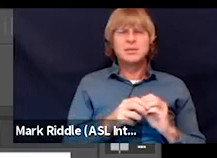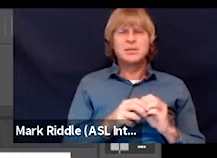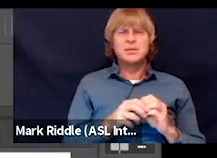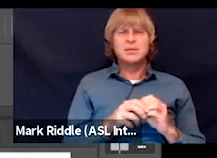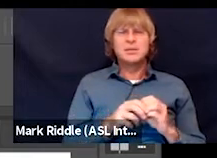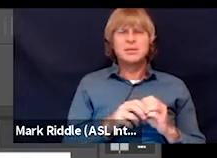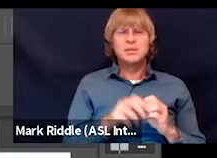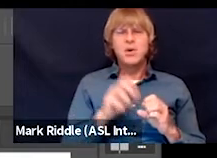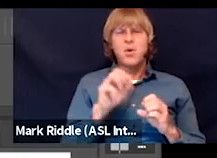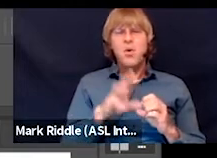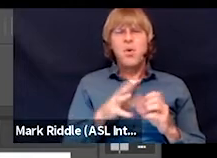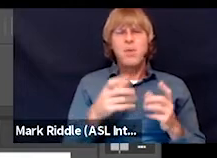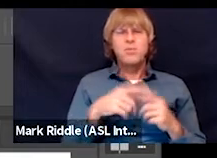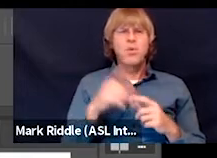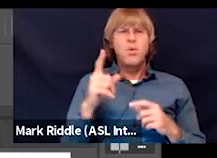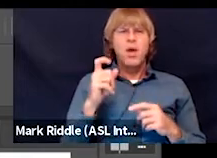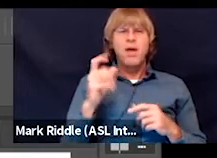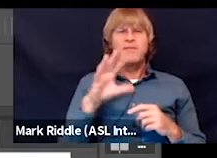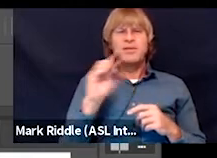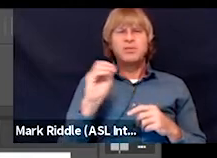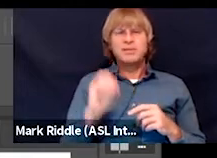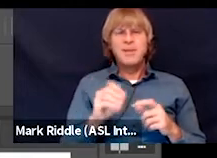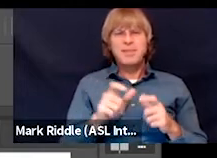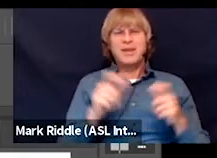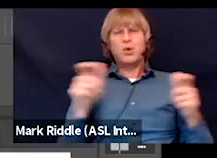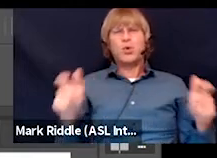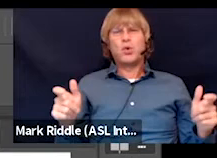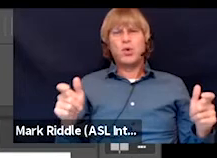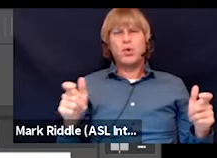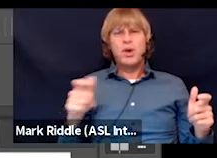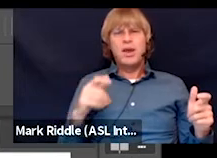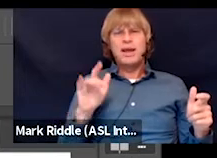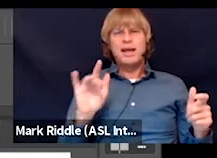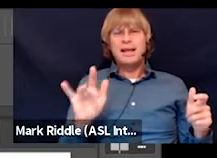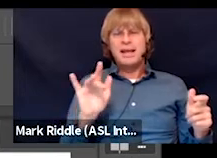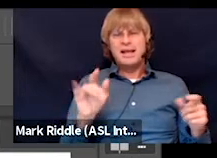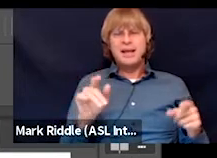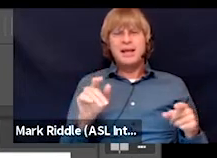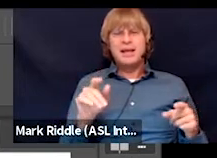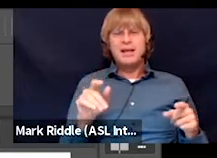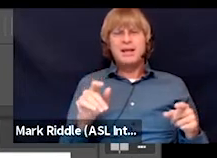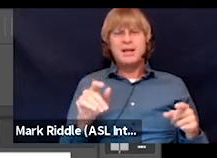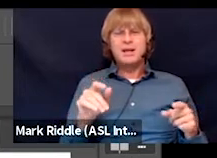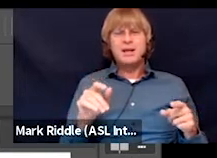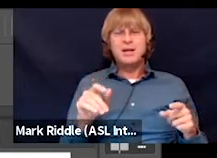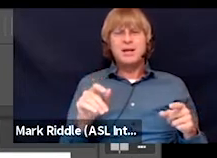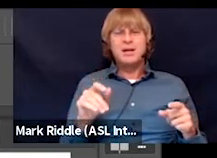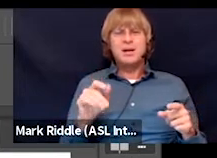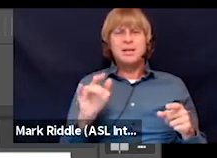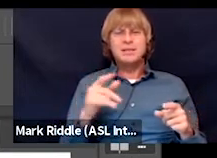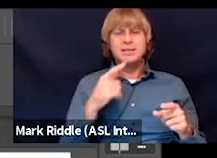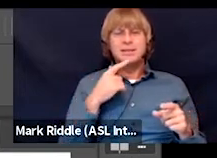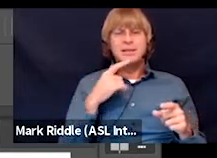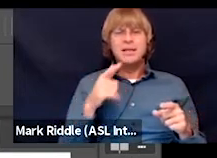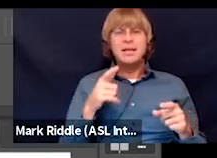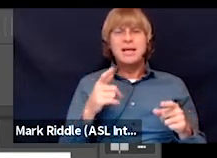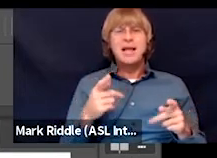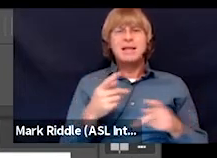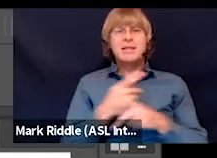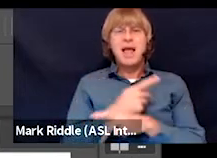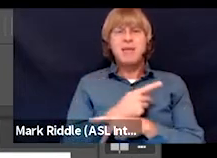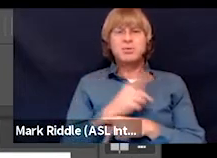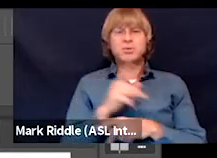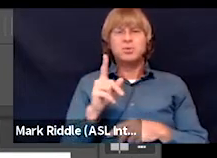Or I want it to be 150% bigger. I'm going to click my constraint proportions and I'm going to say